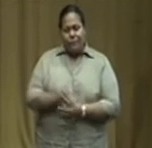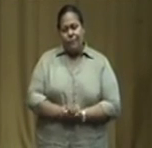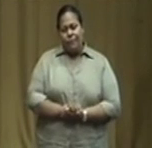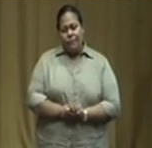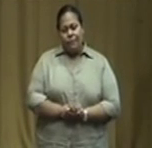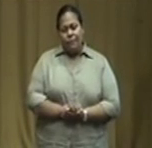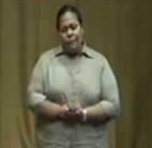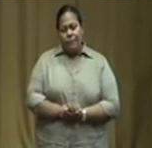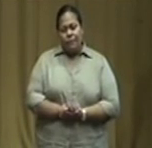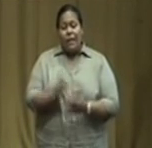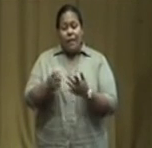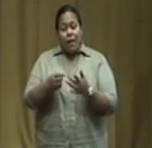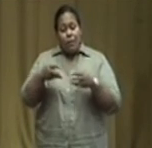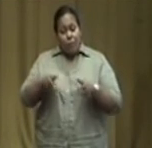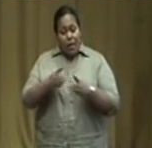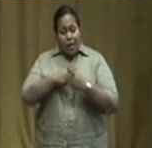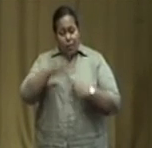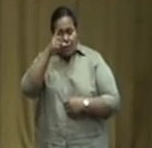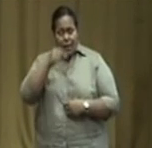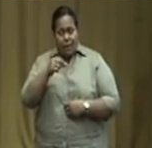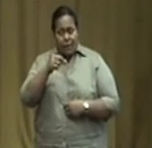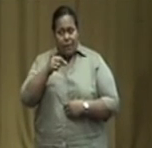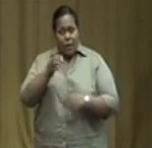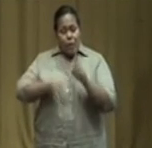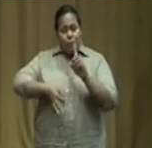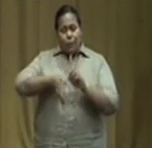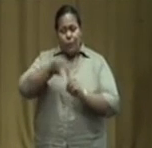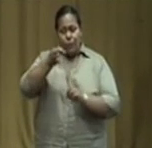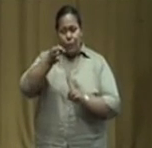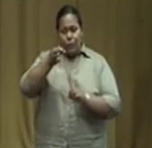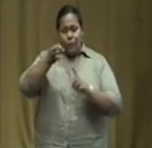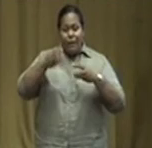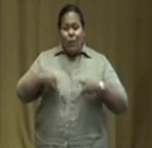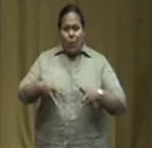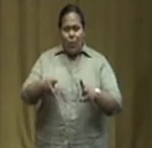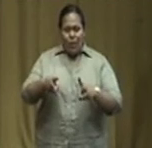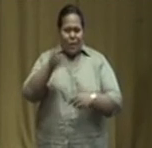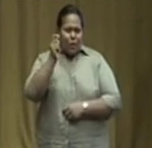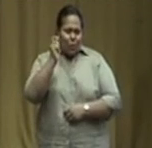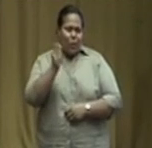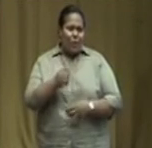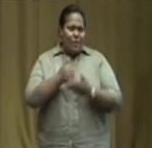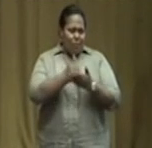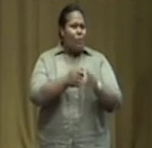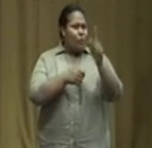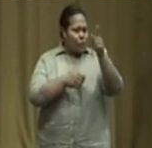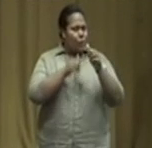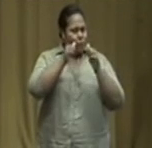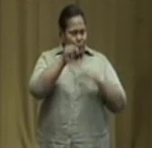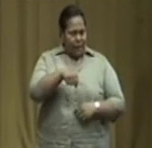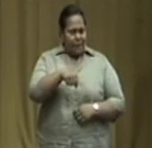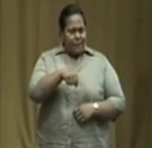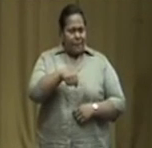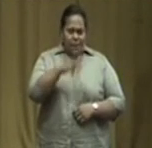is another way in which we could potentially improve the tutorial support. But you're absolutely right. There is a risk